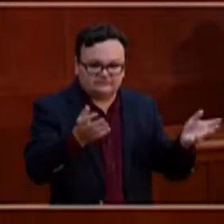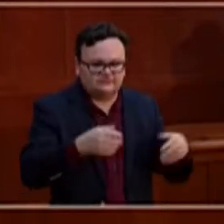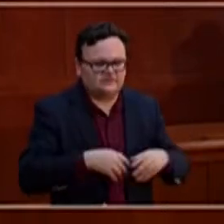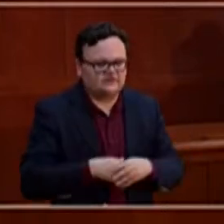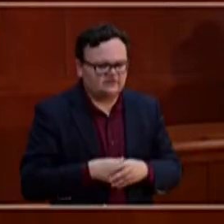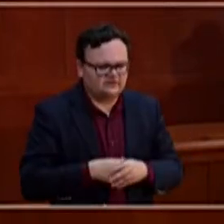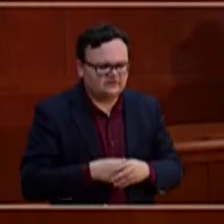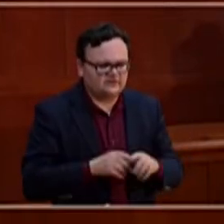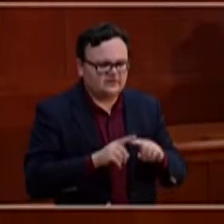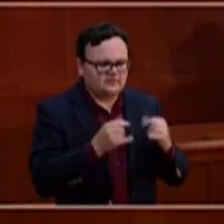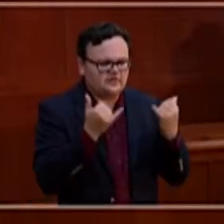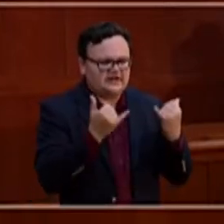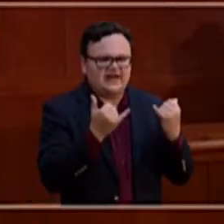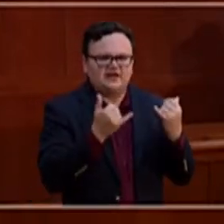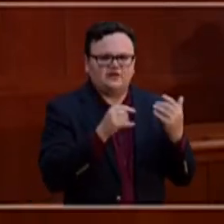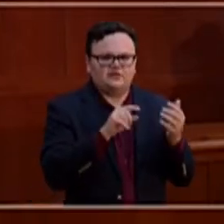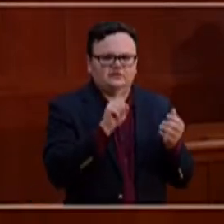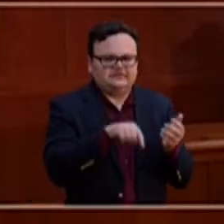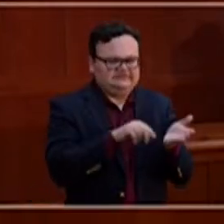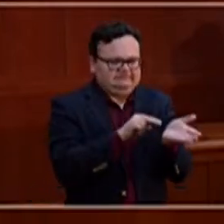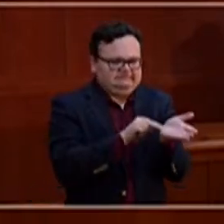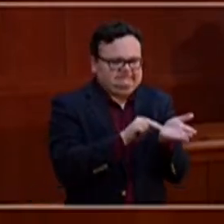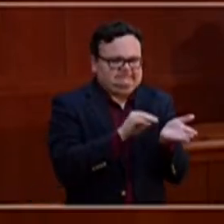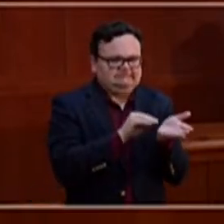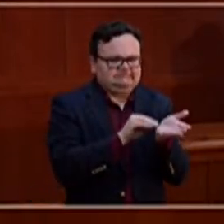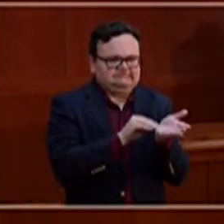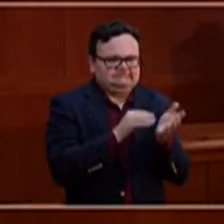have significant staffing support coming from the state. So